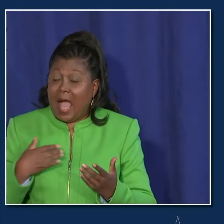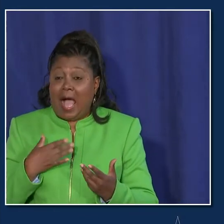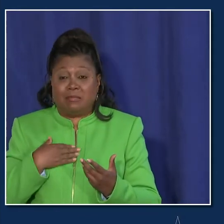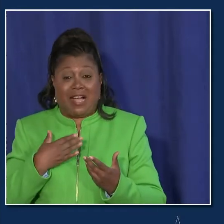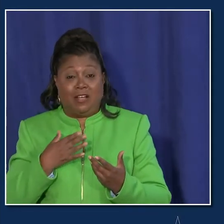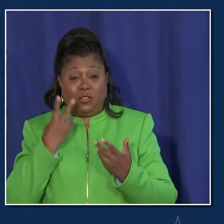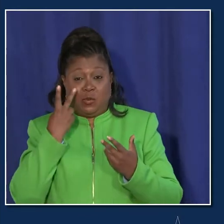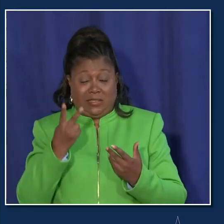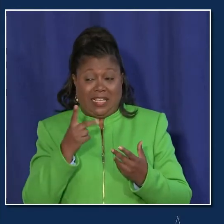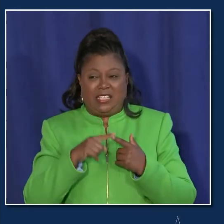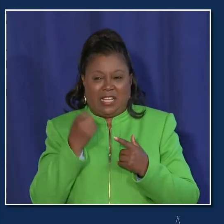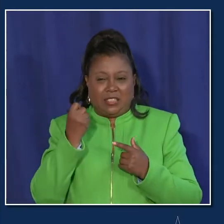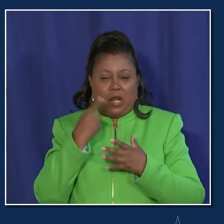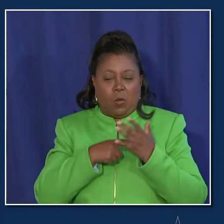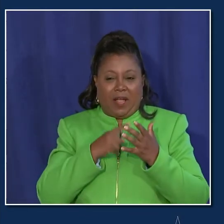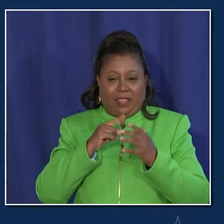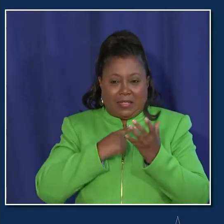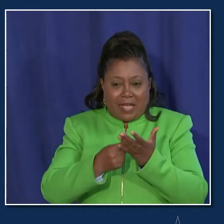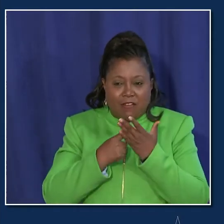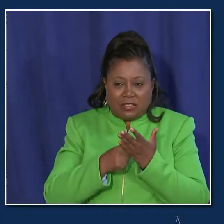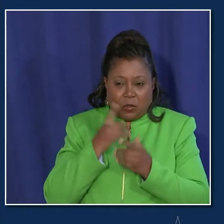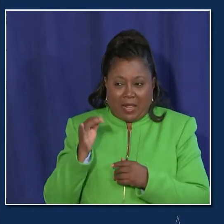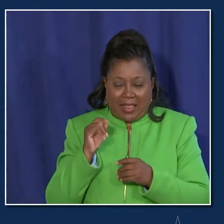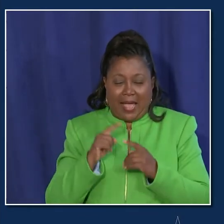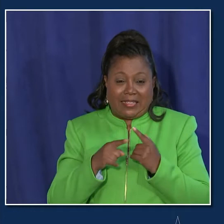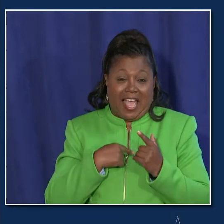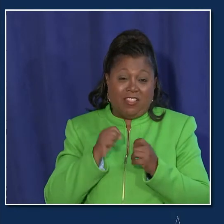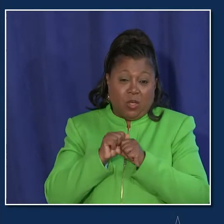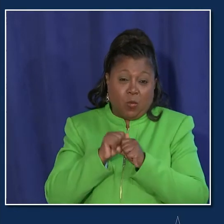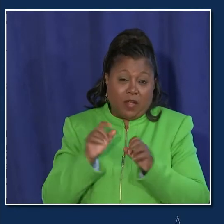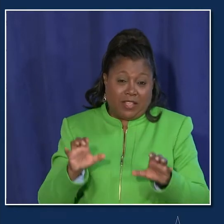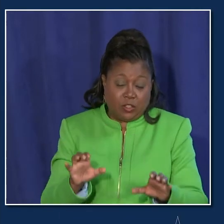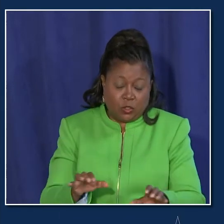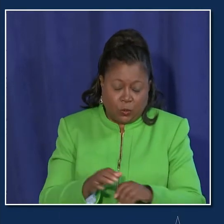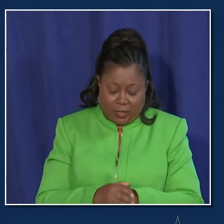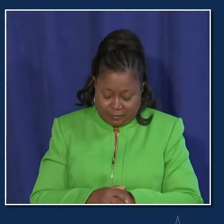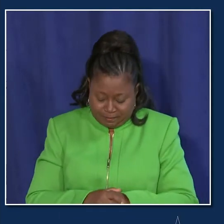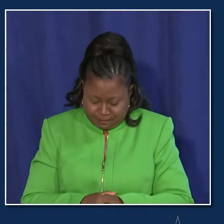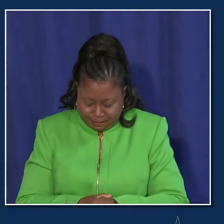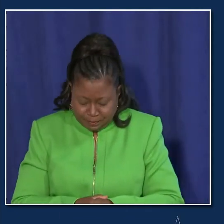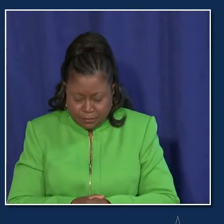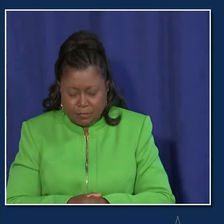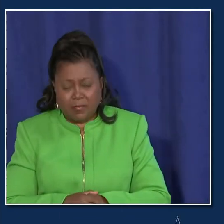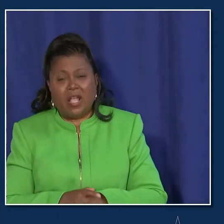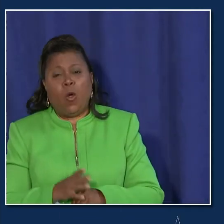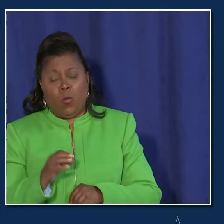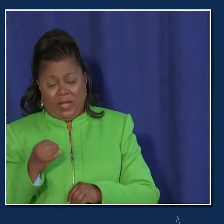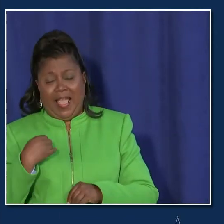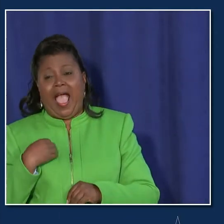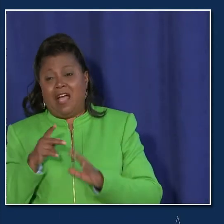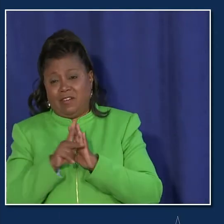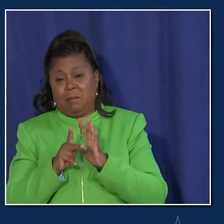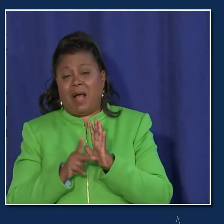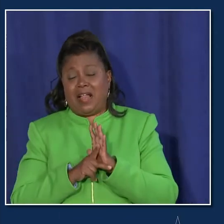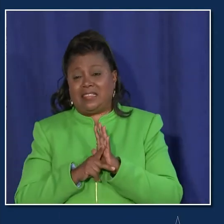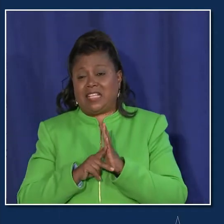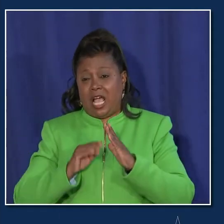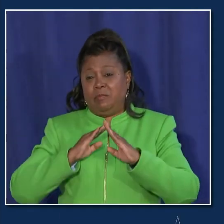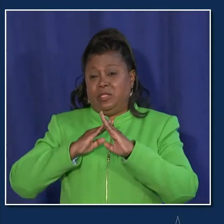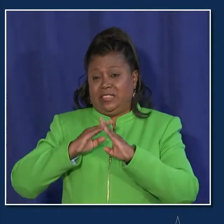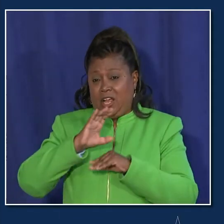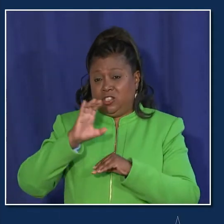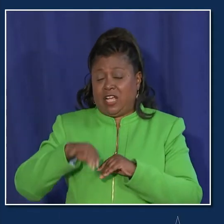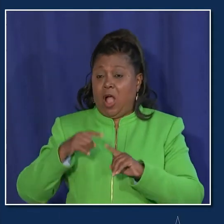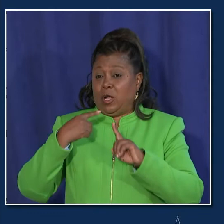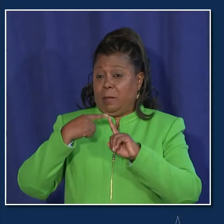think it helps to understand sort of what these conversations are like and the work that they're doing. So we do have a policy that our Protect